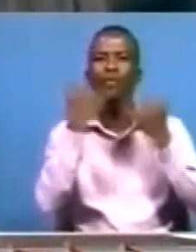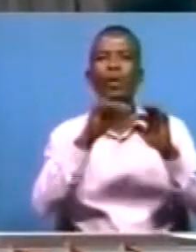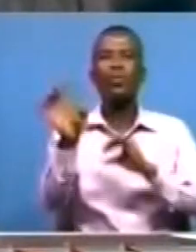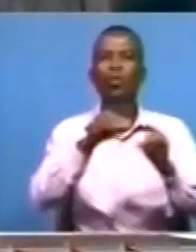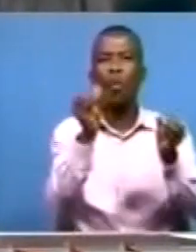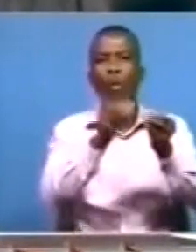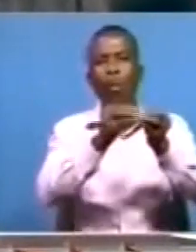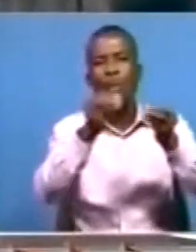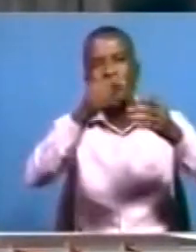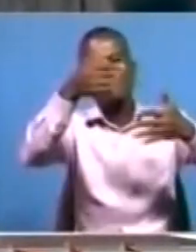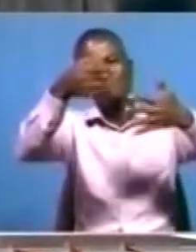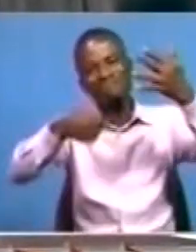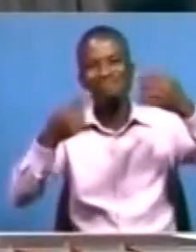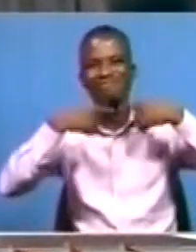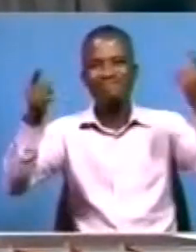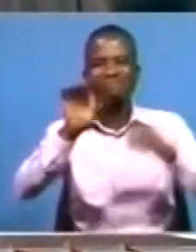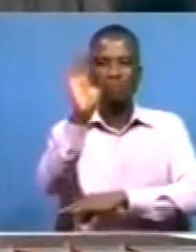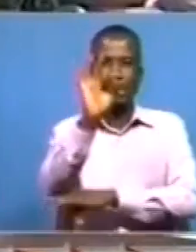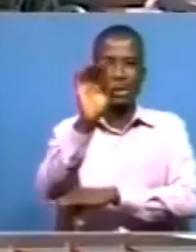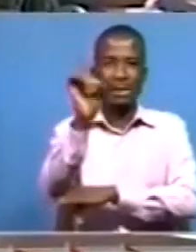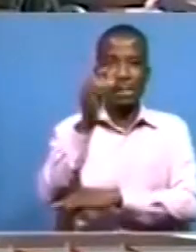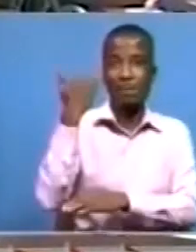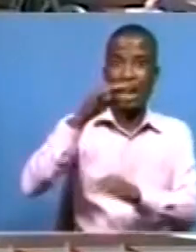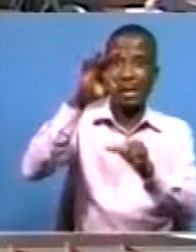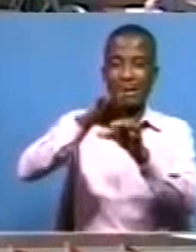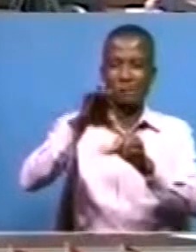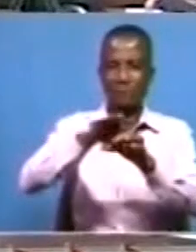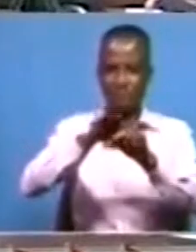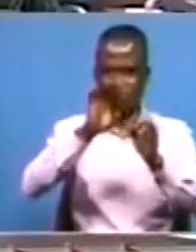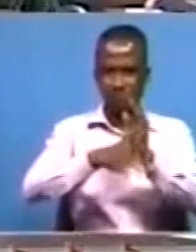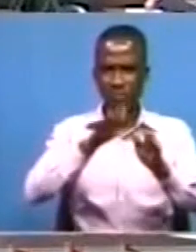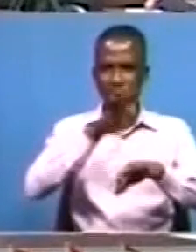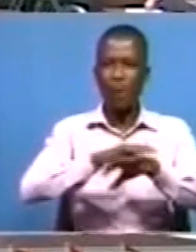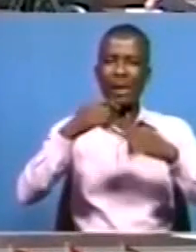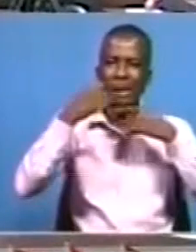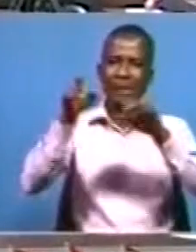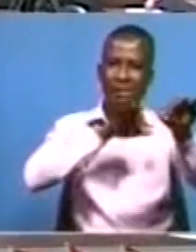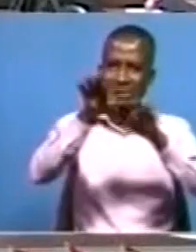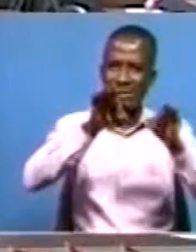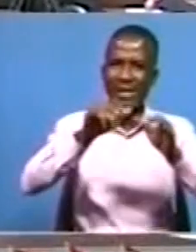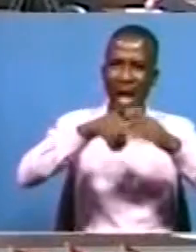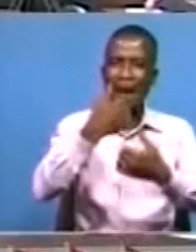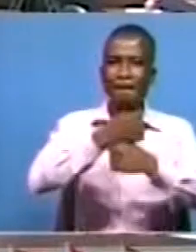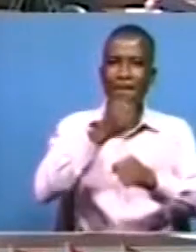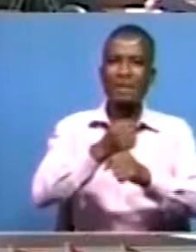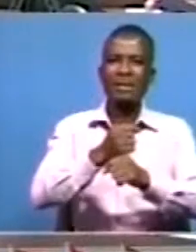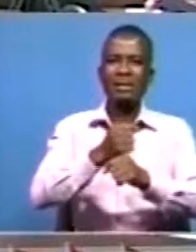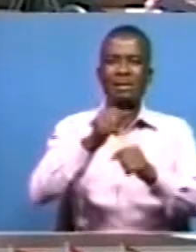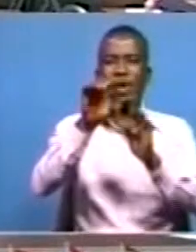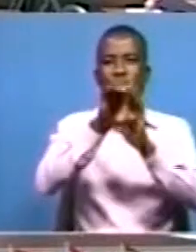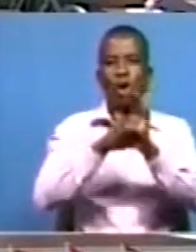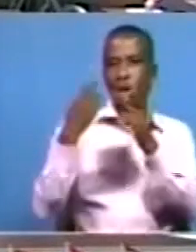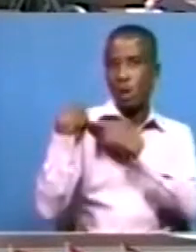outlined from her declaration in his petition, and also to account for how she conducted her constitutional duty